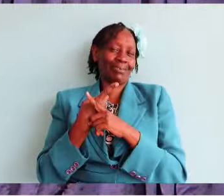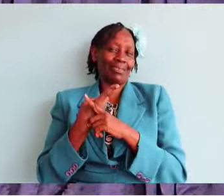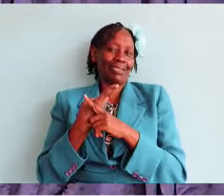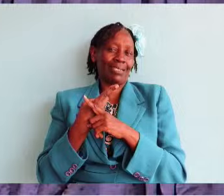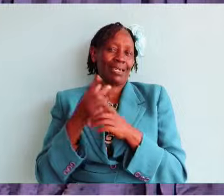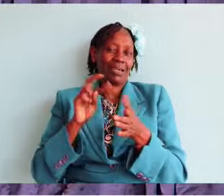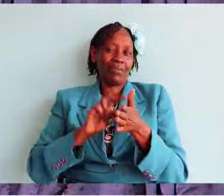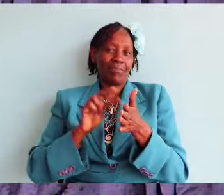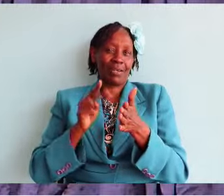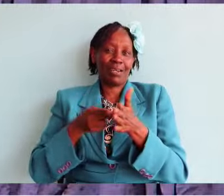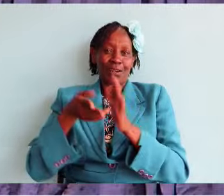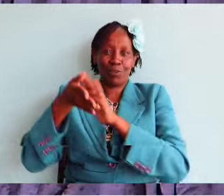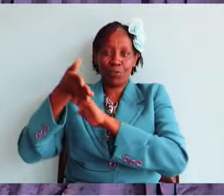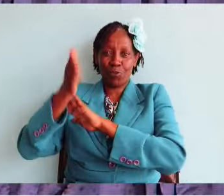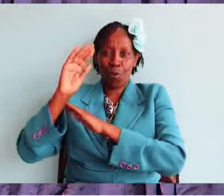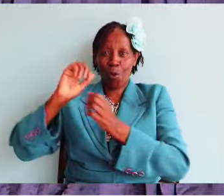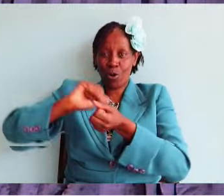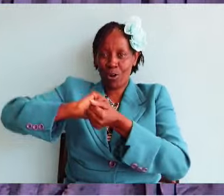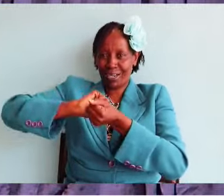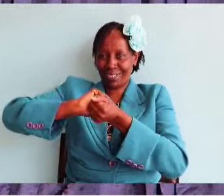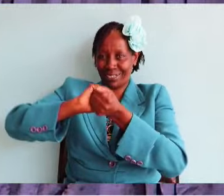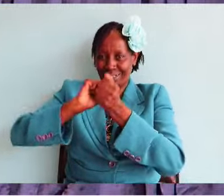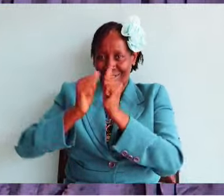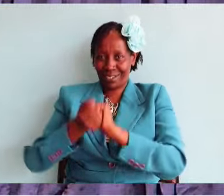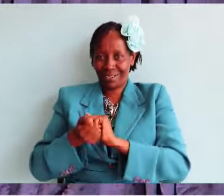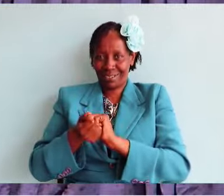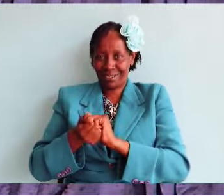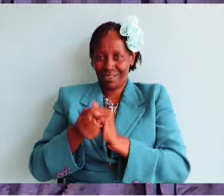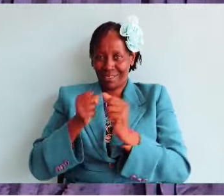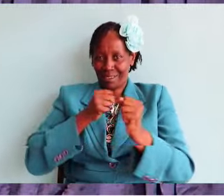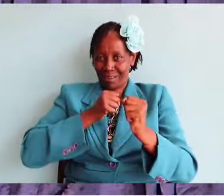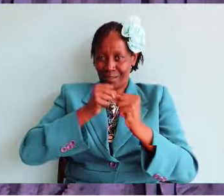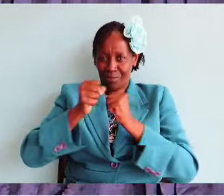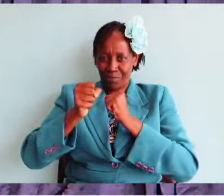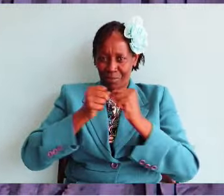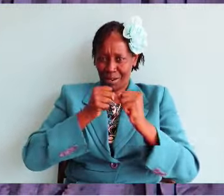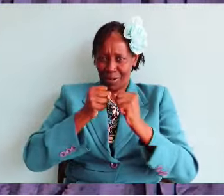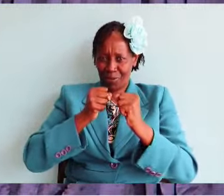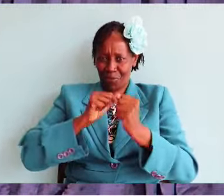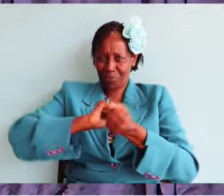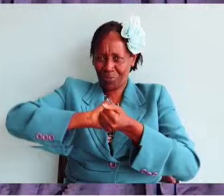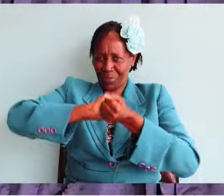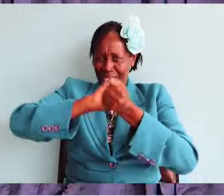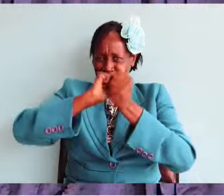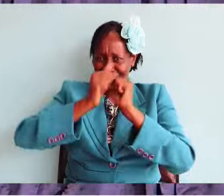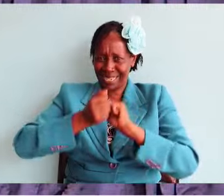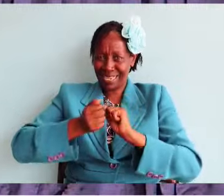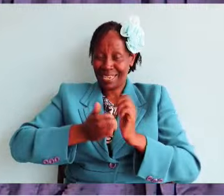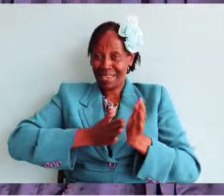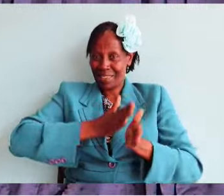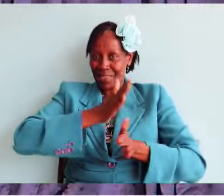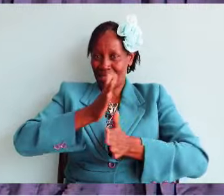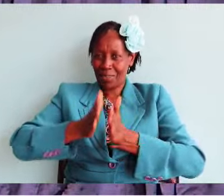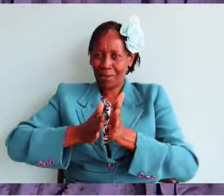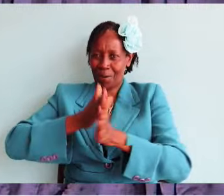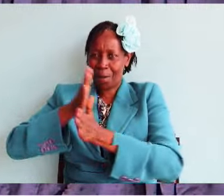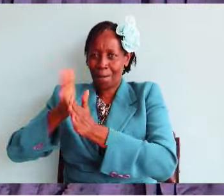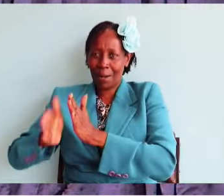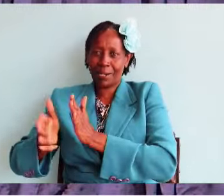battle and change the structure and change the men that he will use in